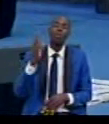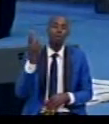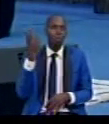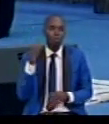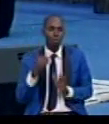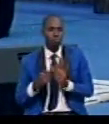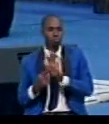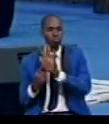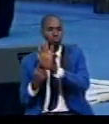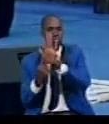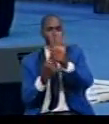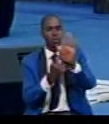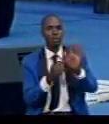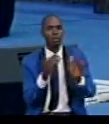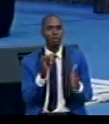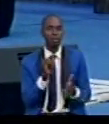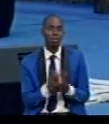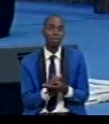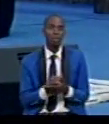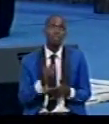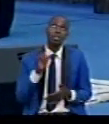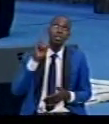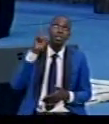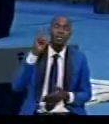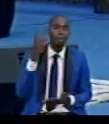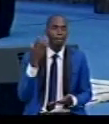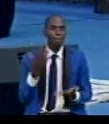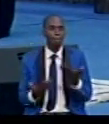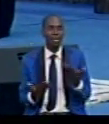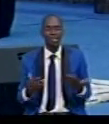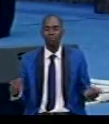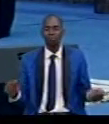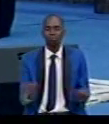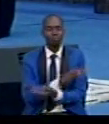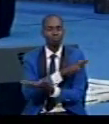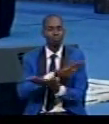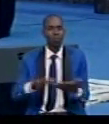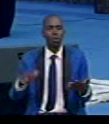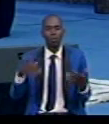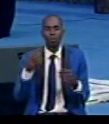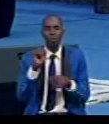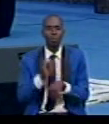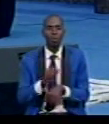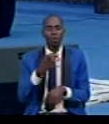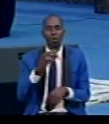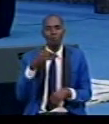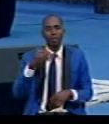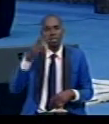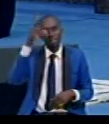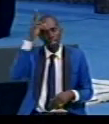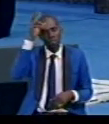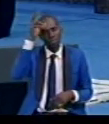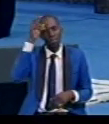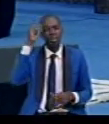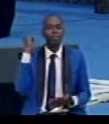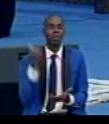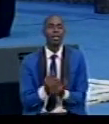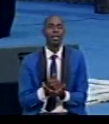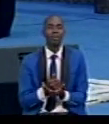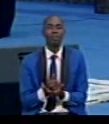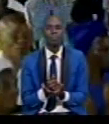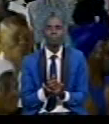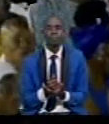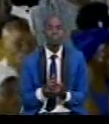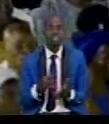that he might destroy the works of the devil. It is